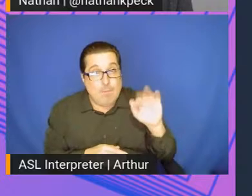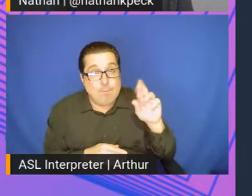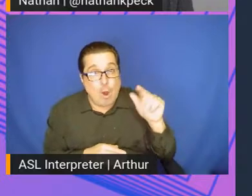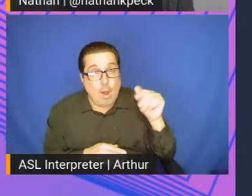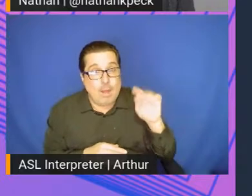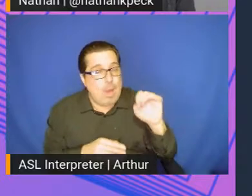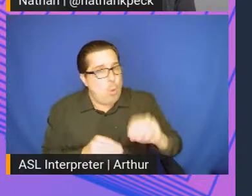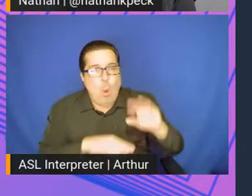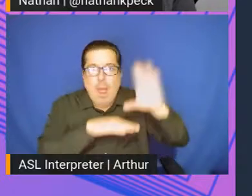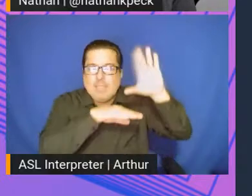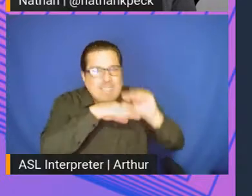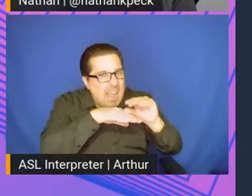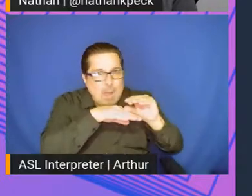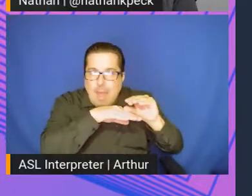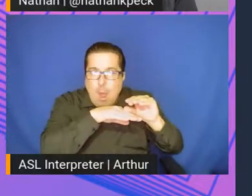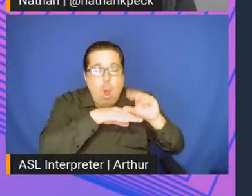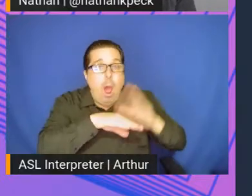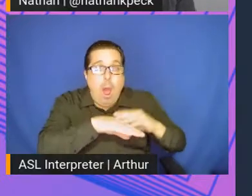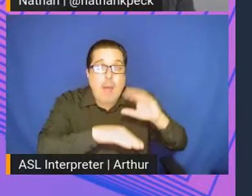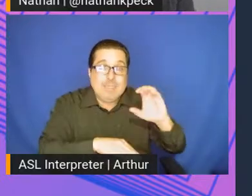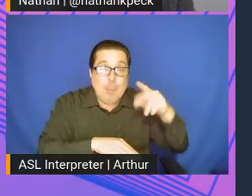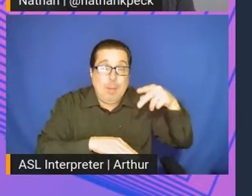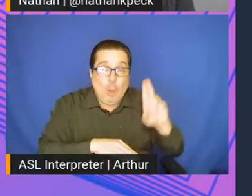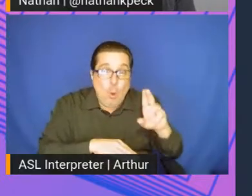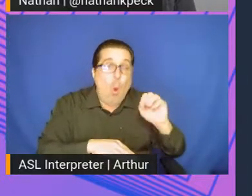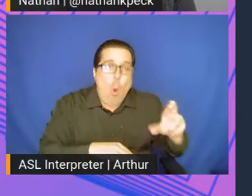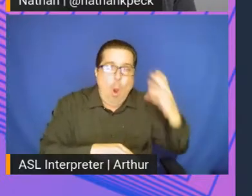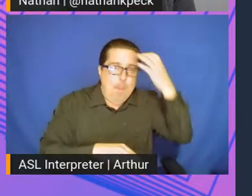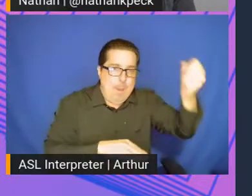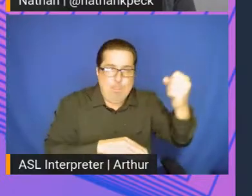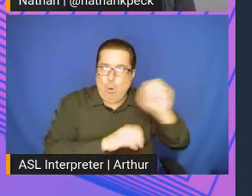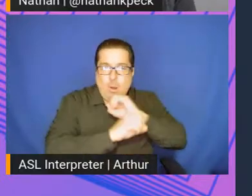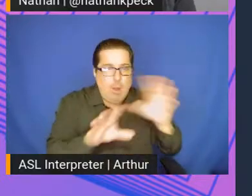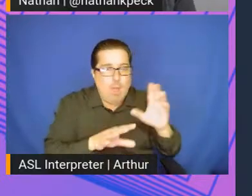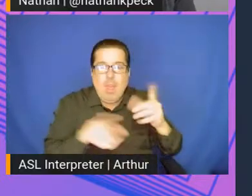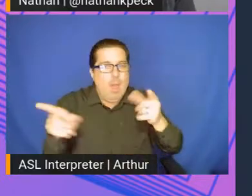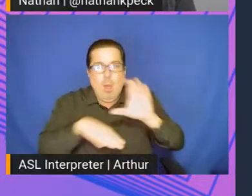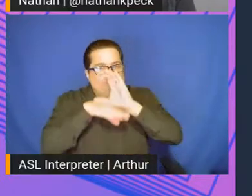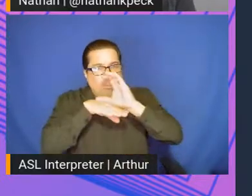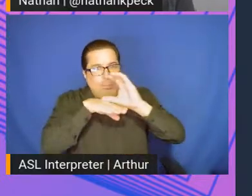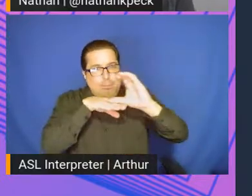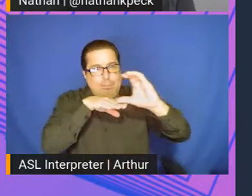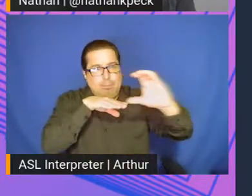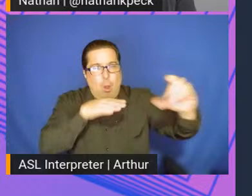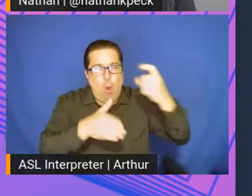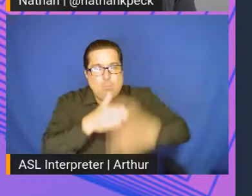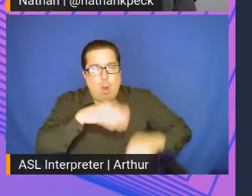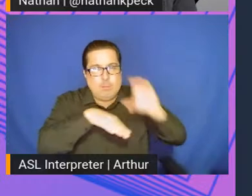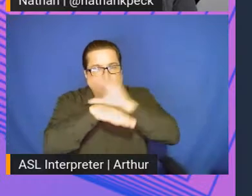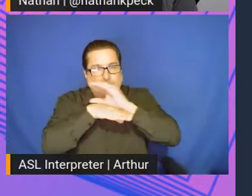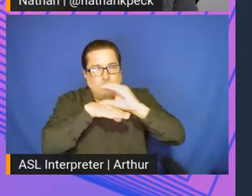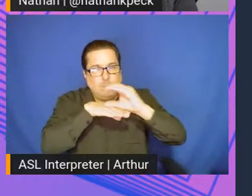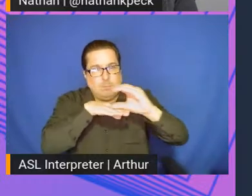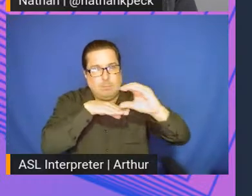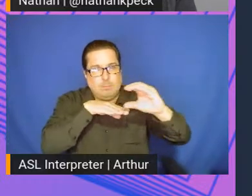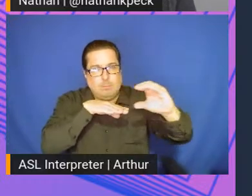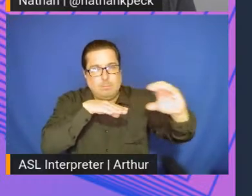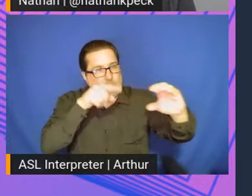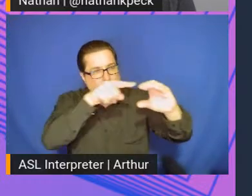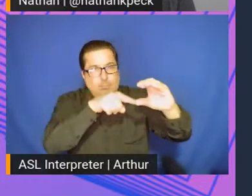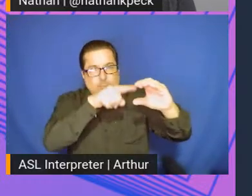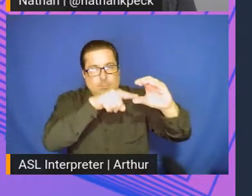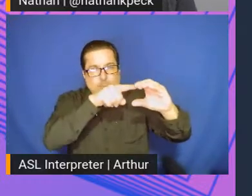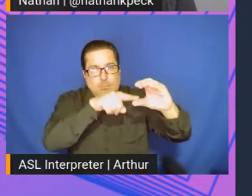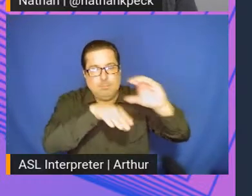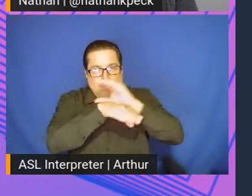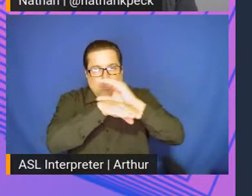either CPU or memory. I'm having a constant price for Fargate as long as that task is running. However, when